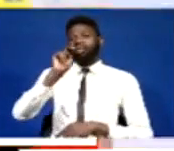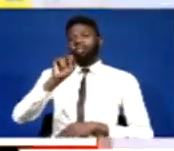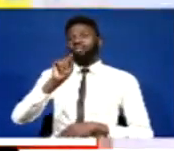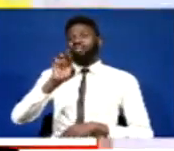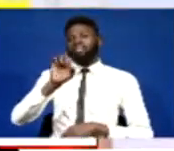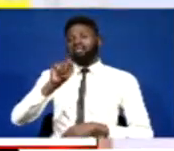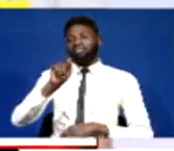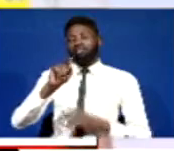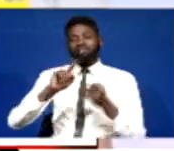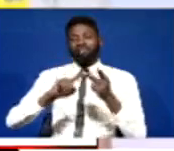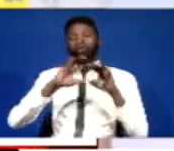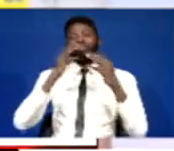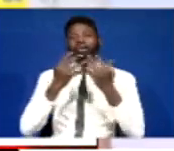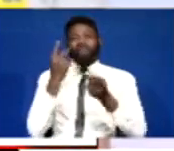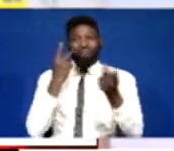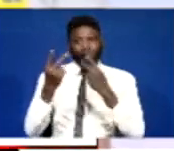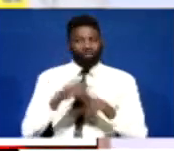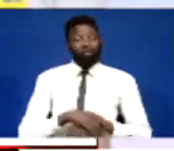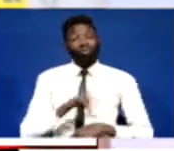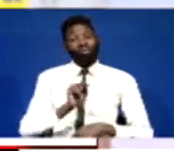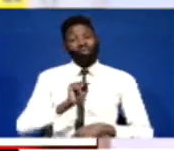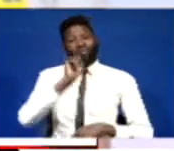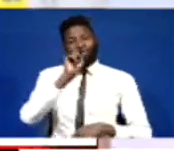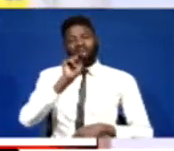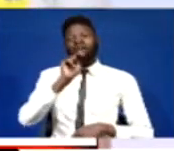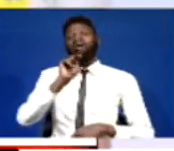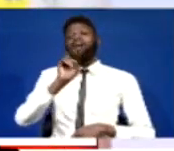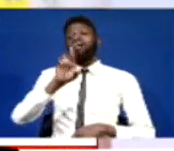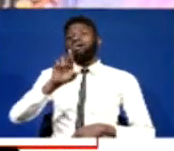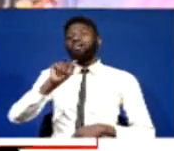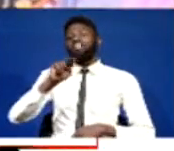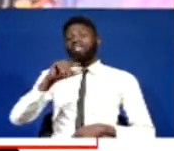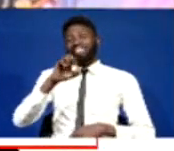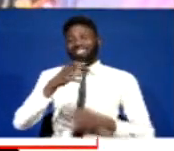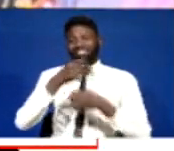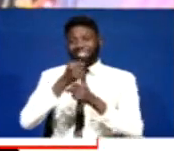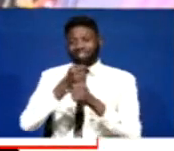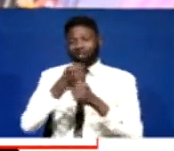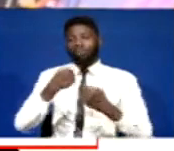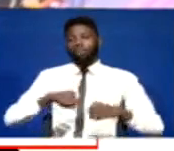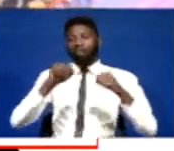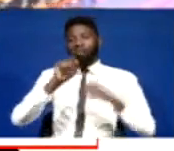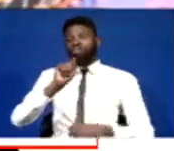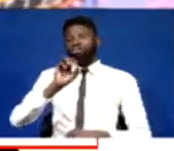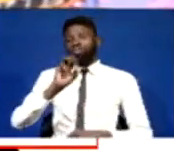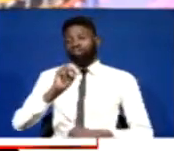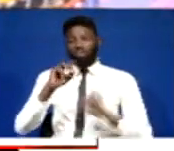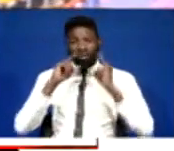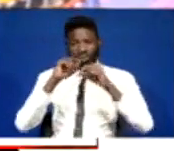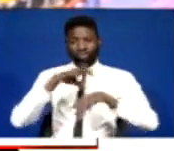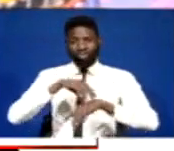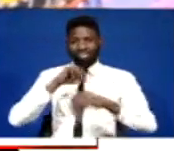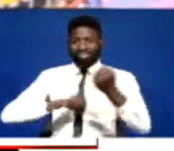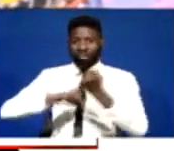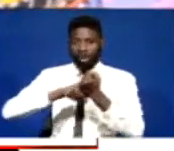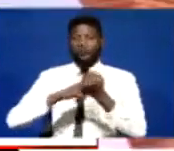Kenya. The Northern Rangelands Trust CEO Tom Lalampa said that courtesy of financial support from Sweden, the IMARA